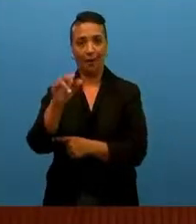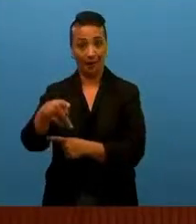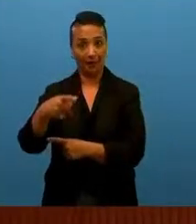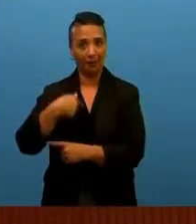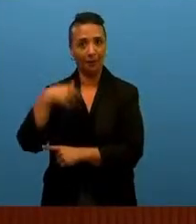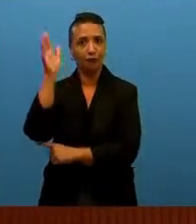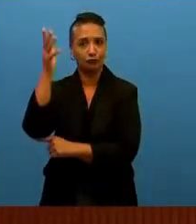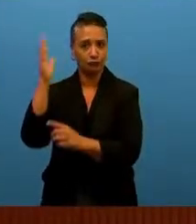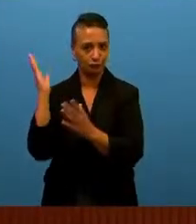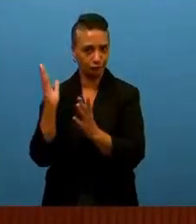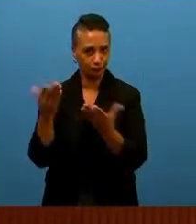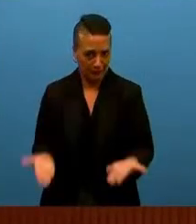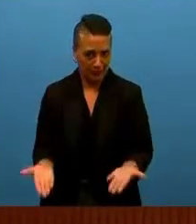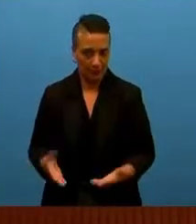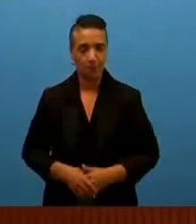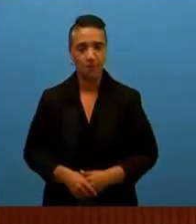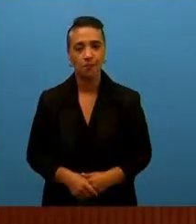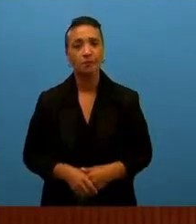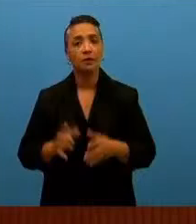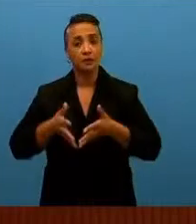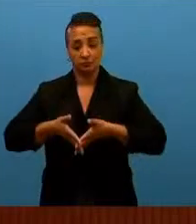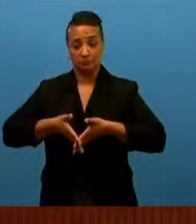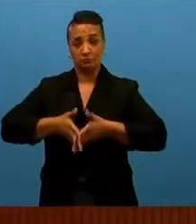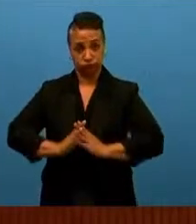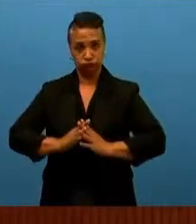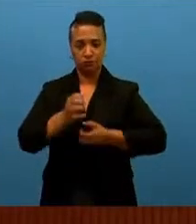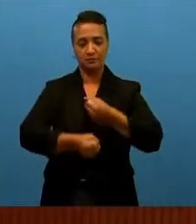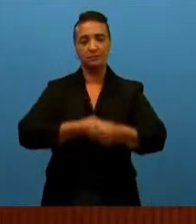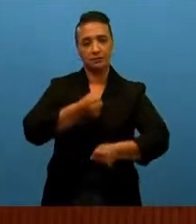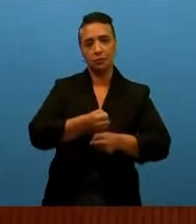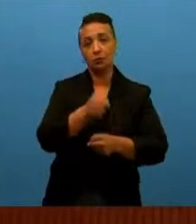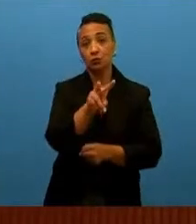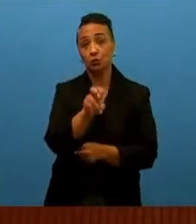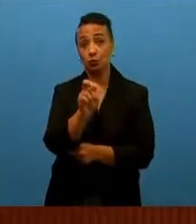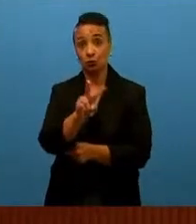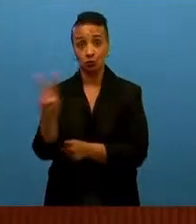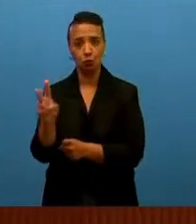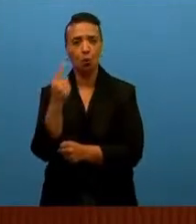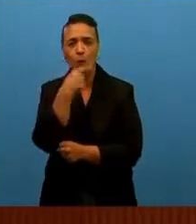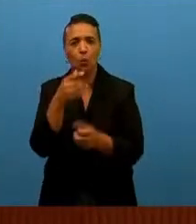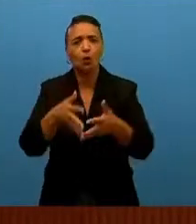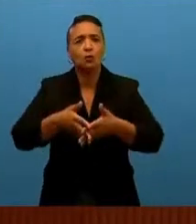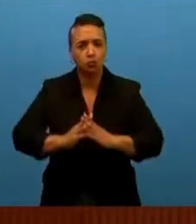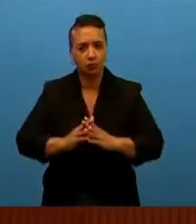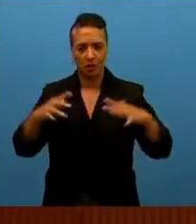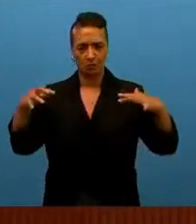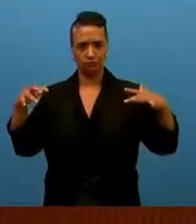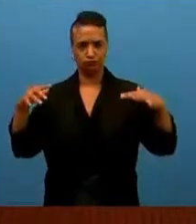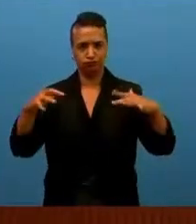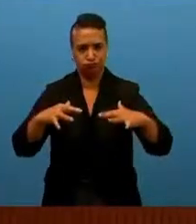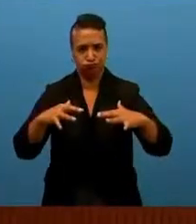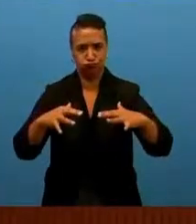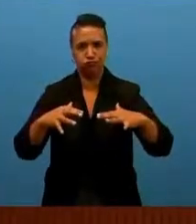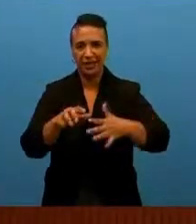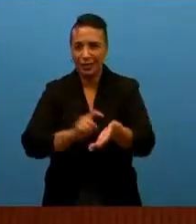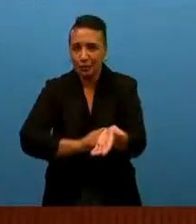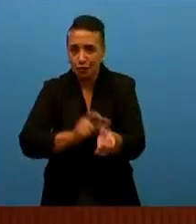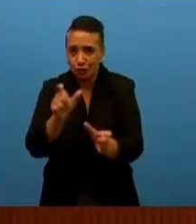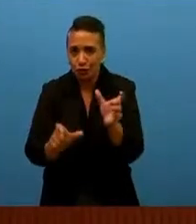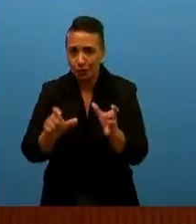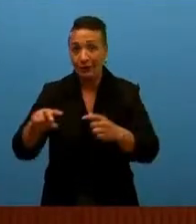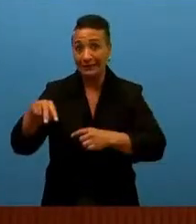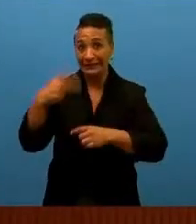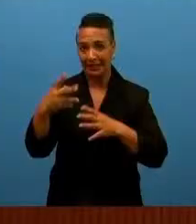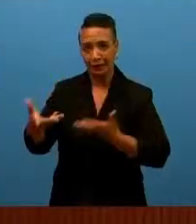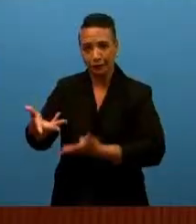agenda item. Established in 2022 by Indigenous peoples gathered at the second dialogue meeting held